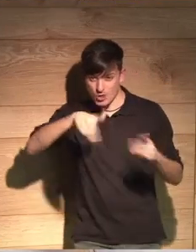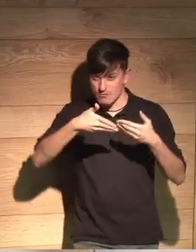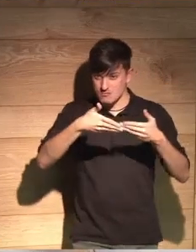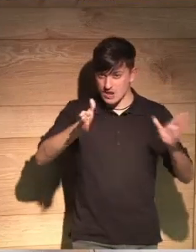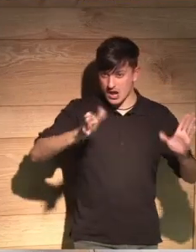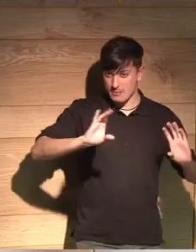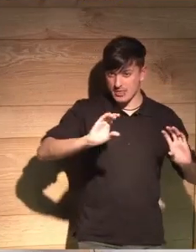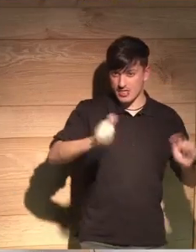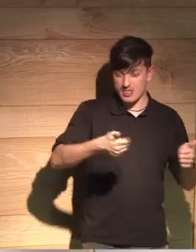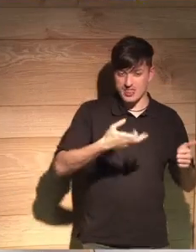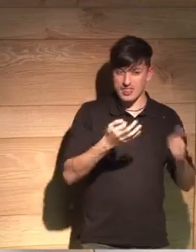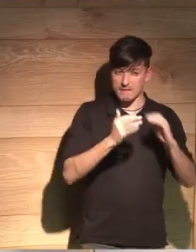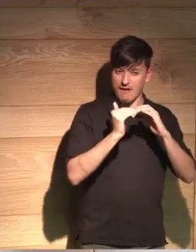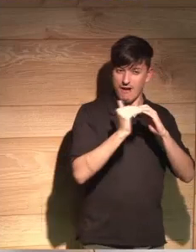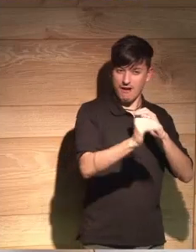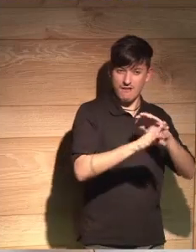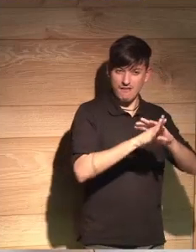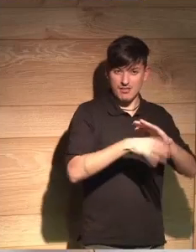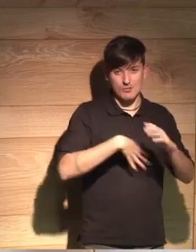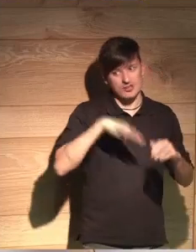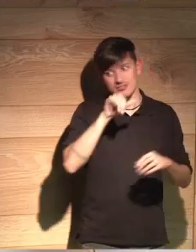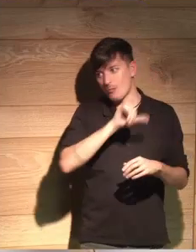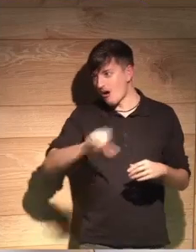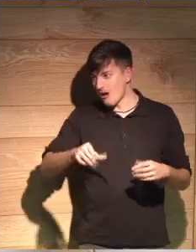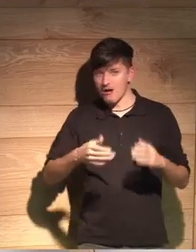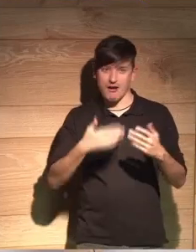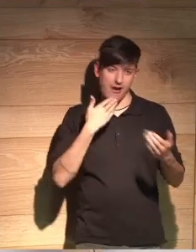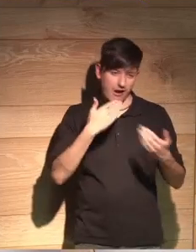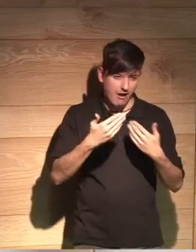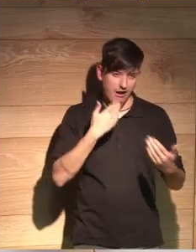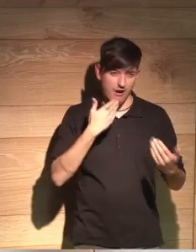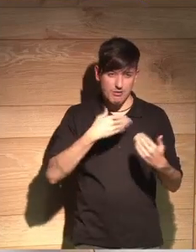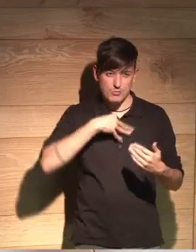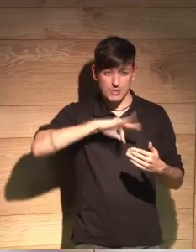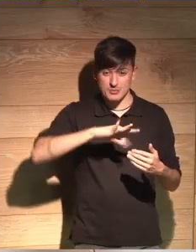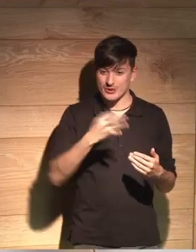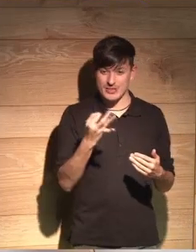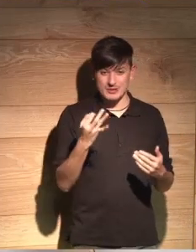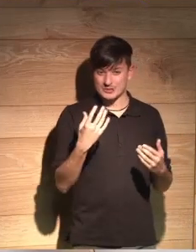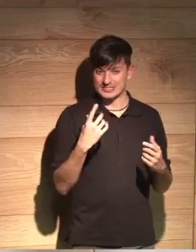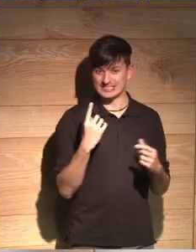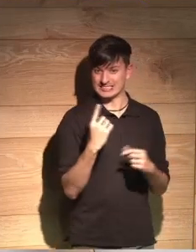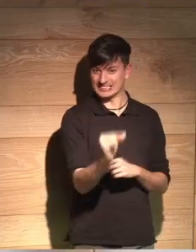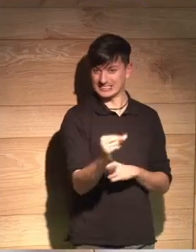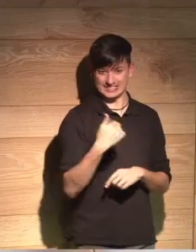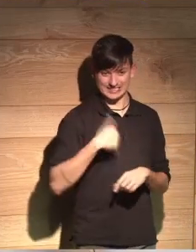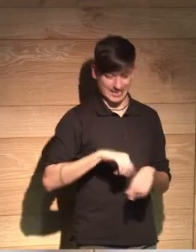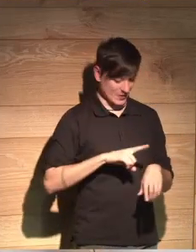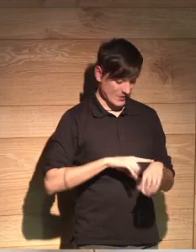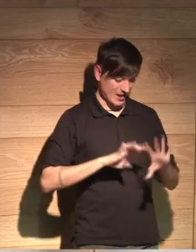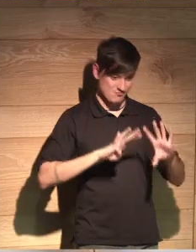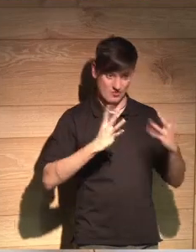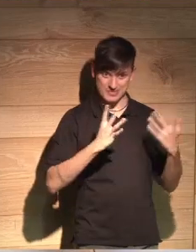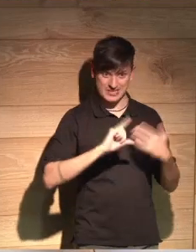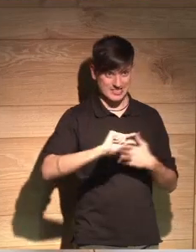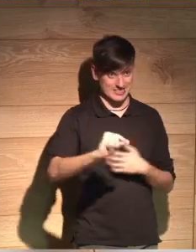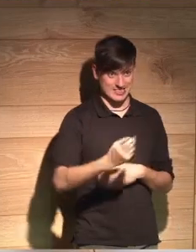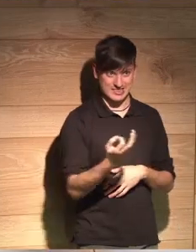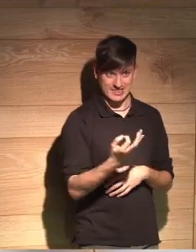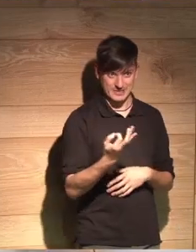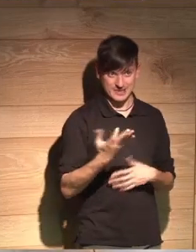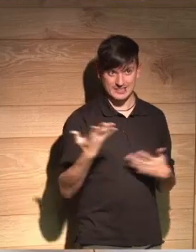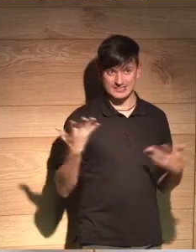cycle sustainable too. We could spend the whole week talking to you, but we need to be out of the building at